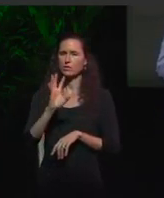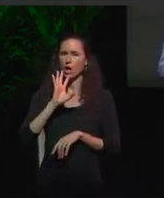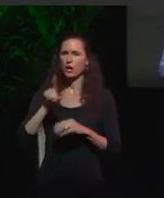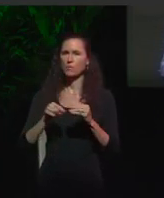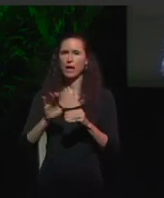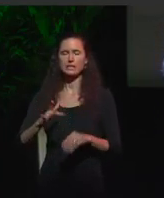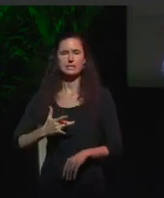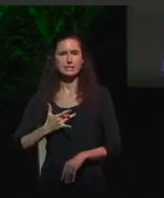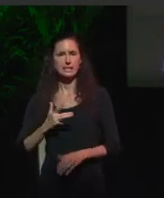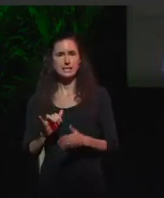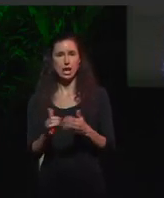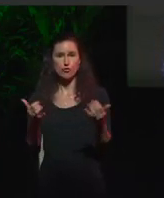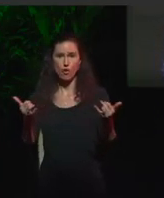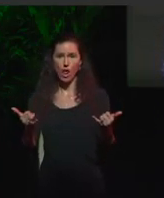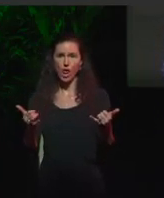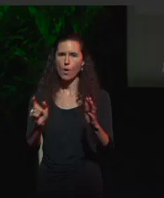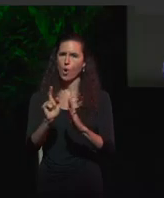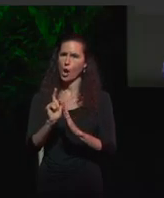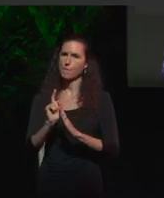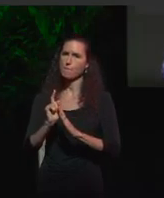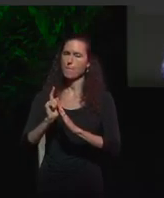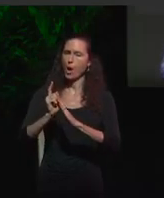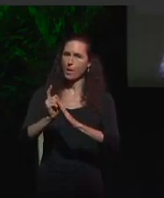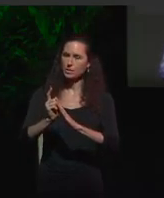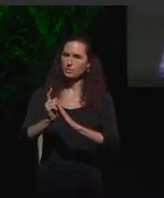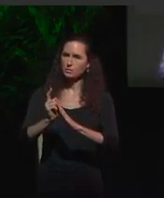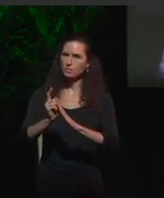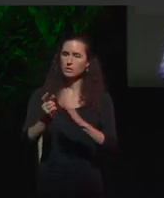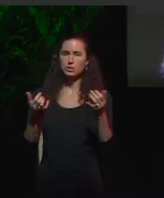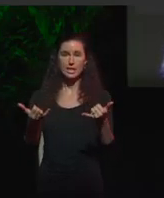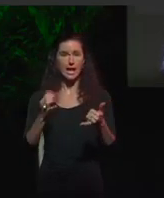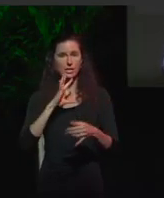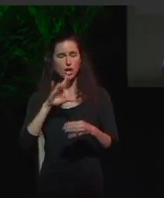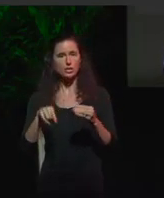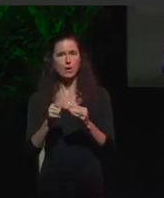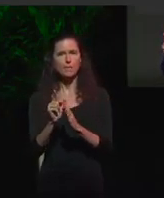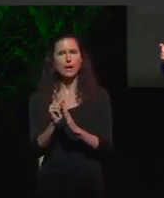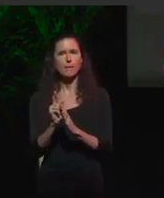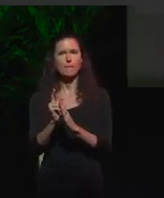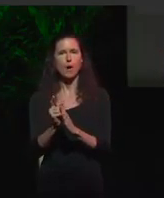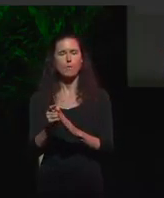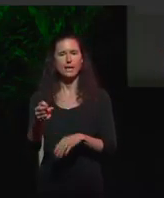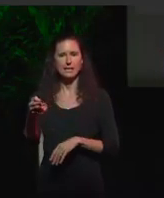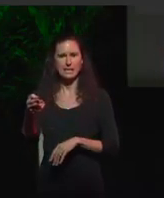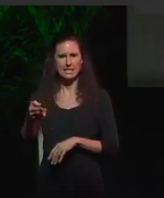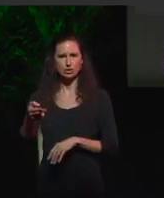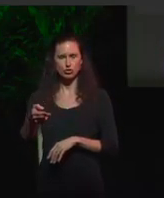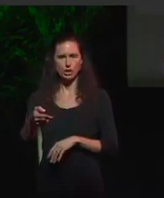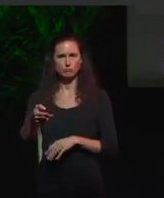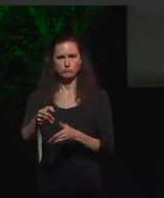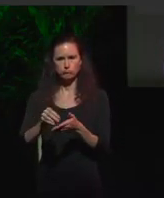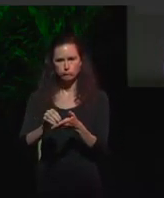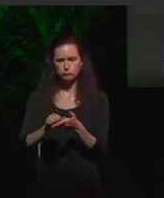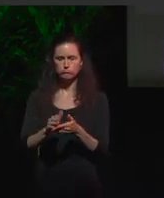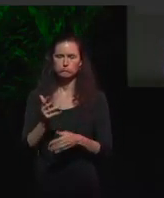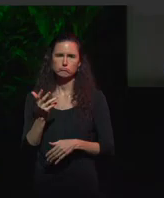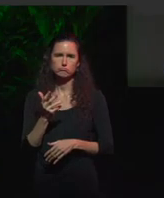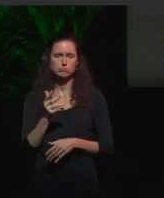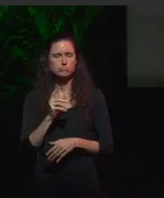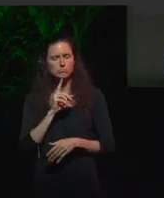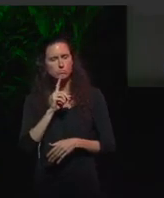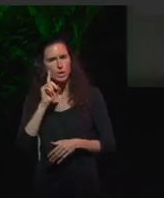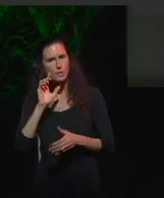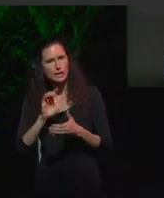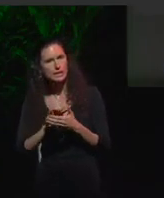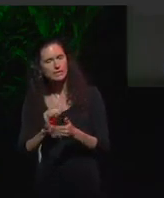we are in a moment. Today, he talked about being at a moment in history, and I believe he is precisely